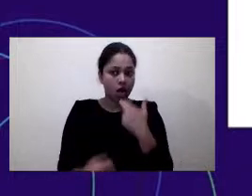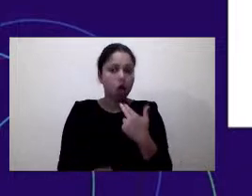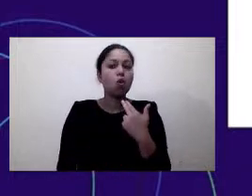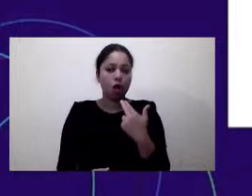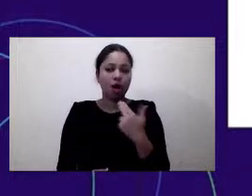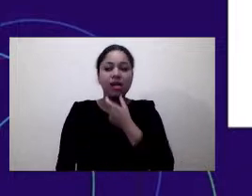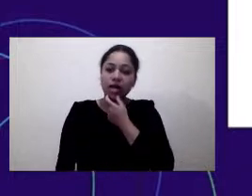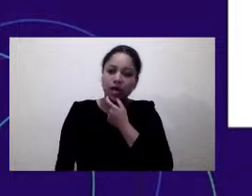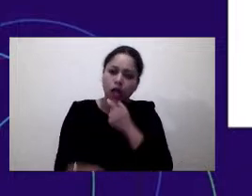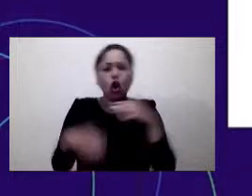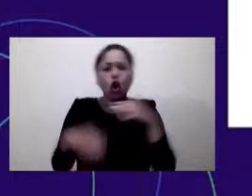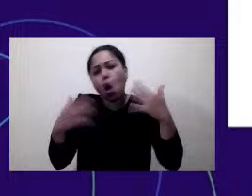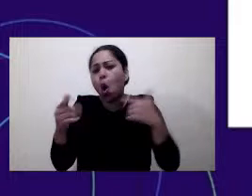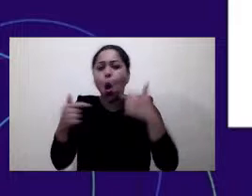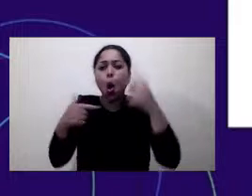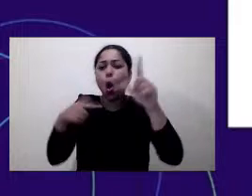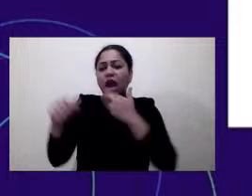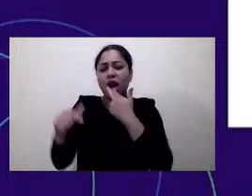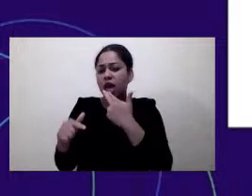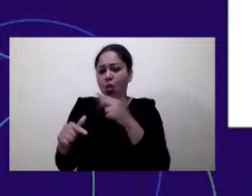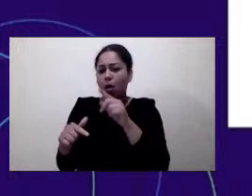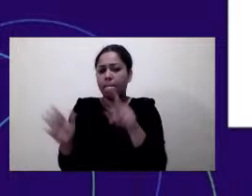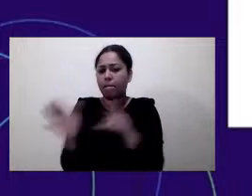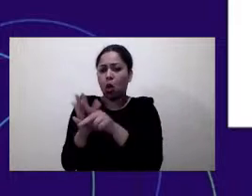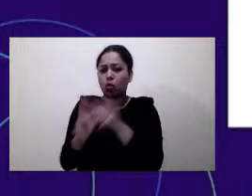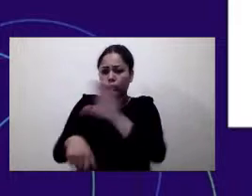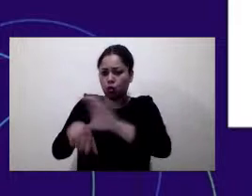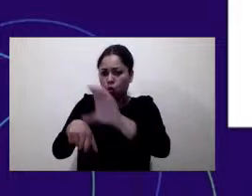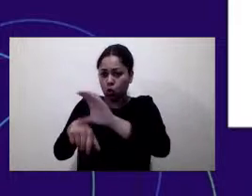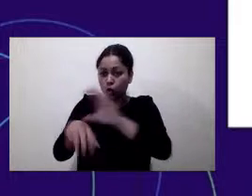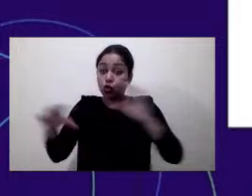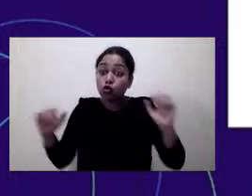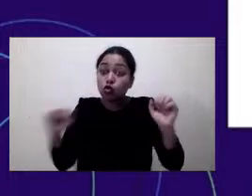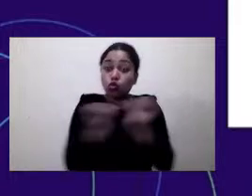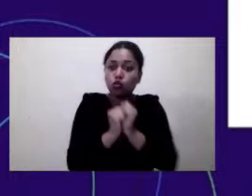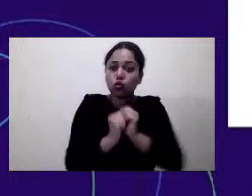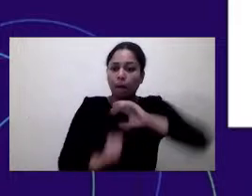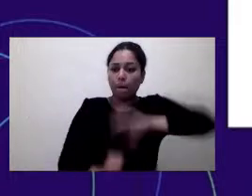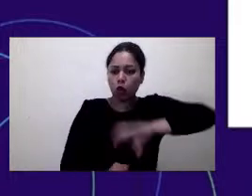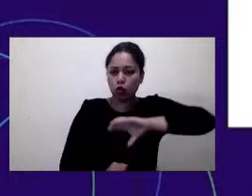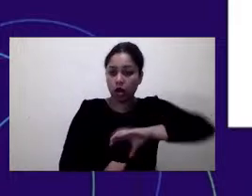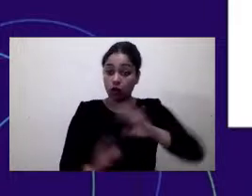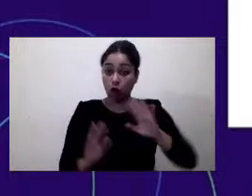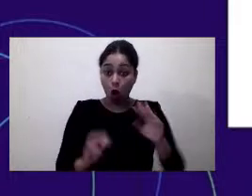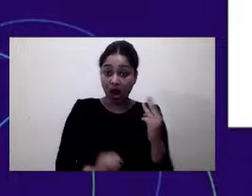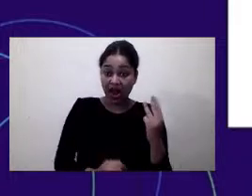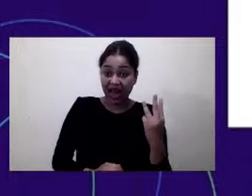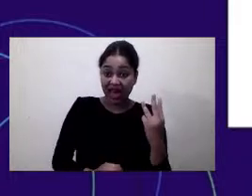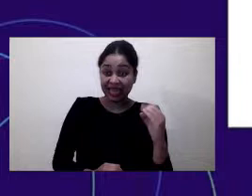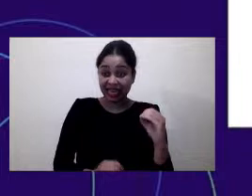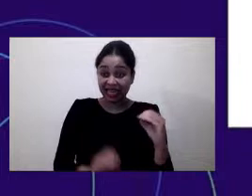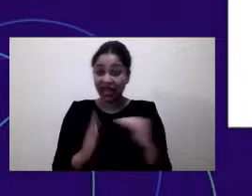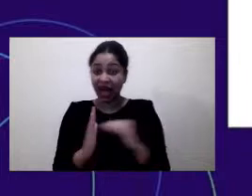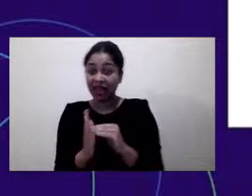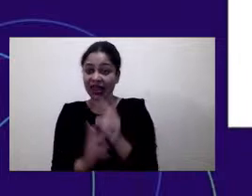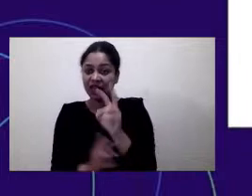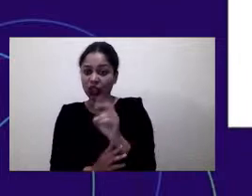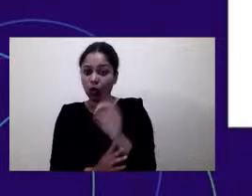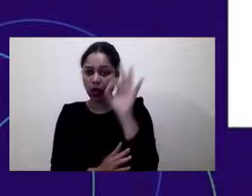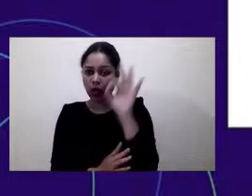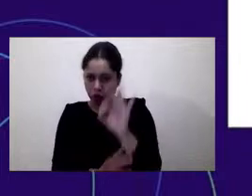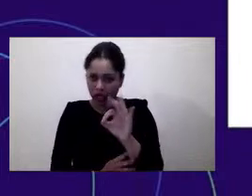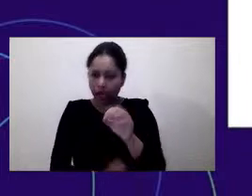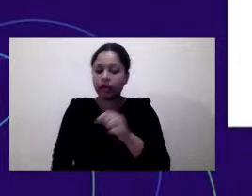teach along with Portuguese, right? So 30 to 50% in elementary and middle school of the